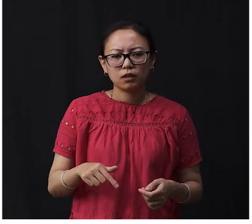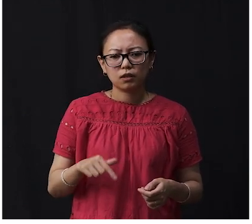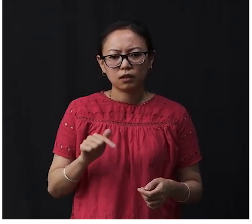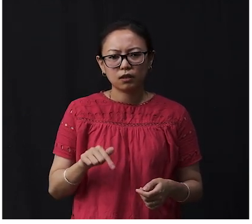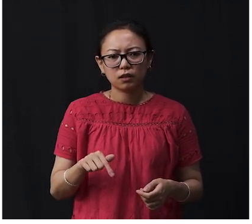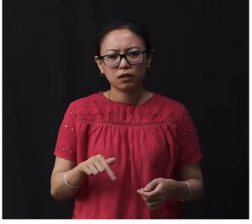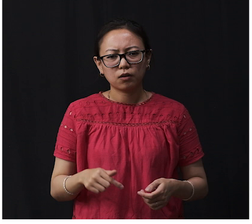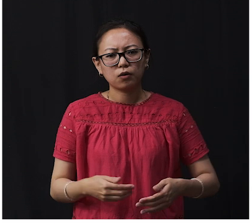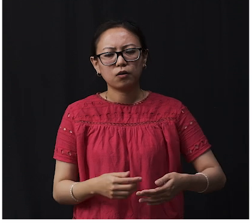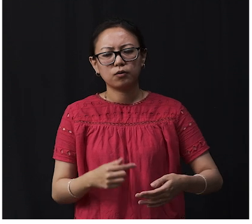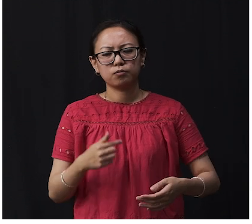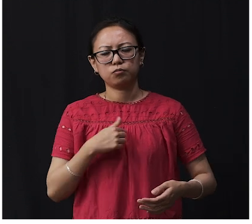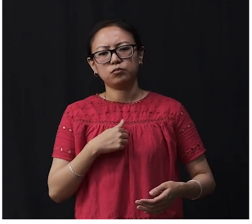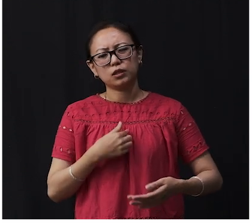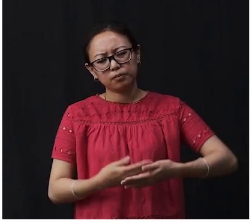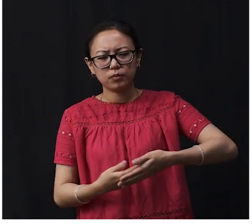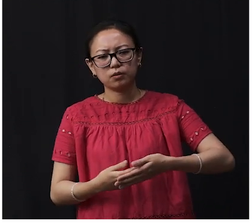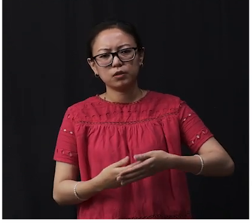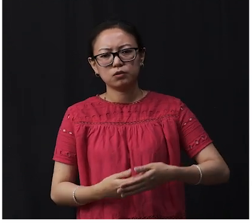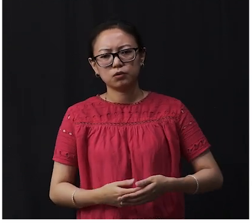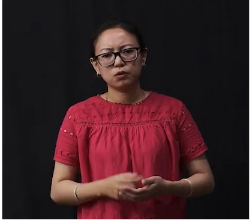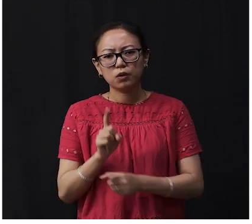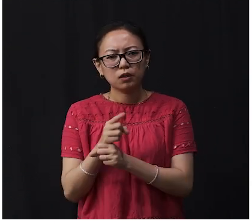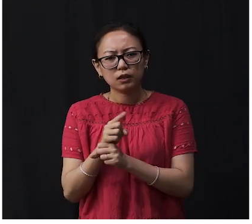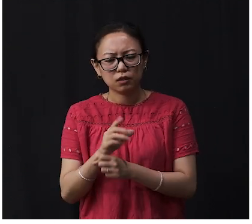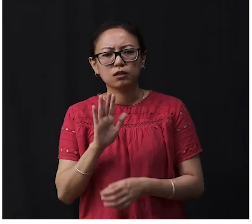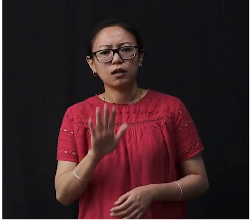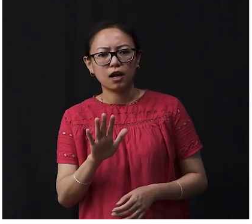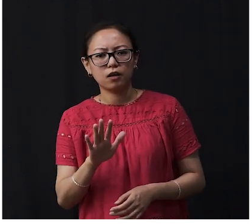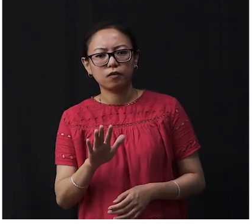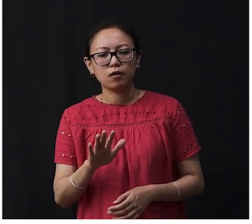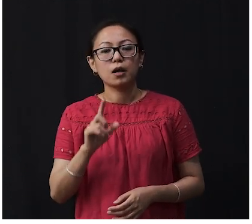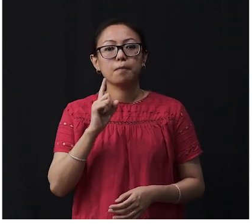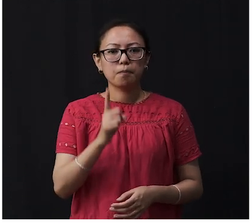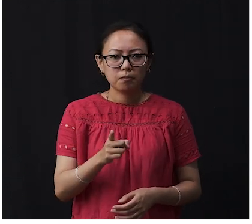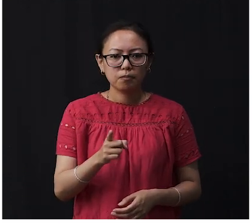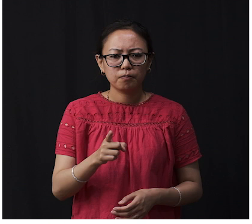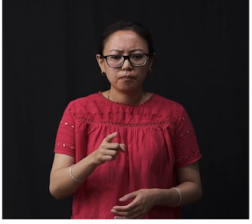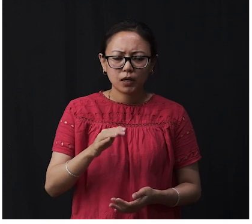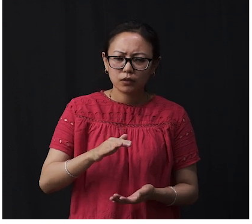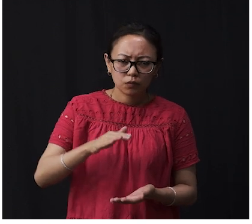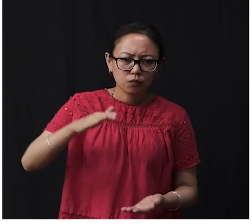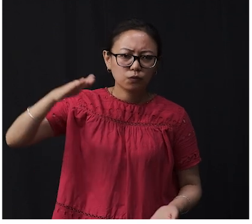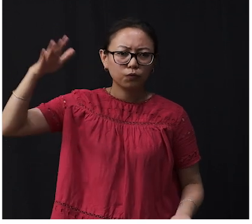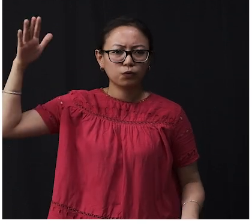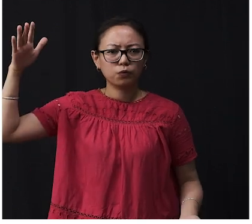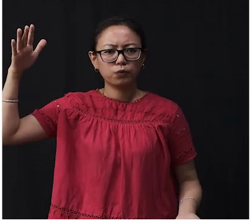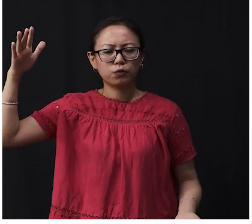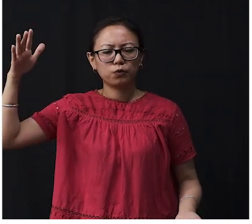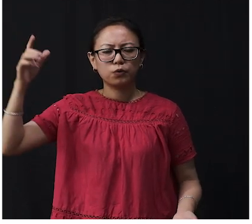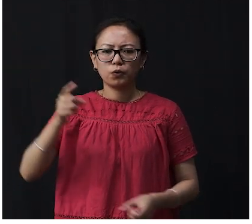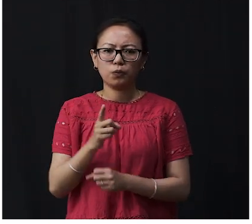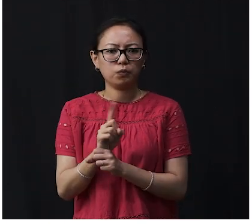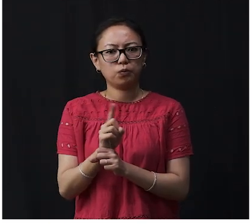it as soon as I grow up. So the tadpole was thinking, what should I do with my tails when I grow up?